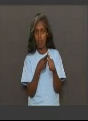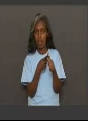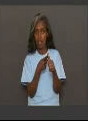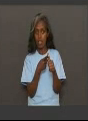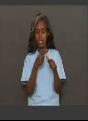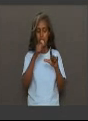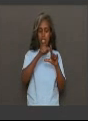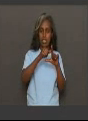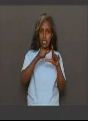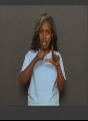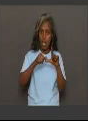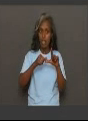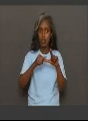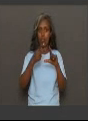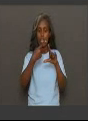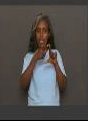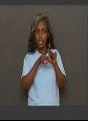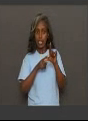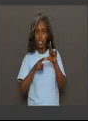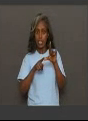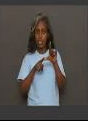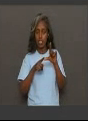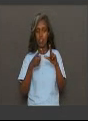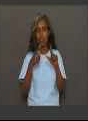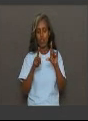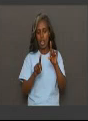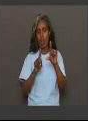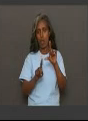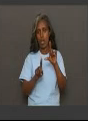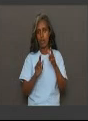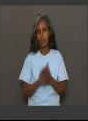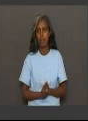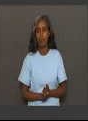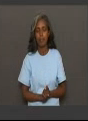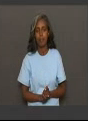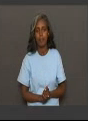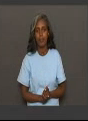is the angle of inclination for L1.